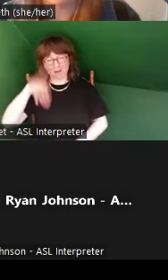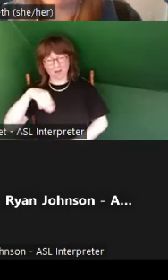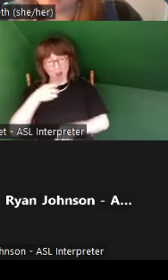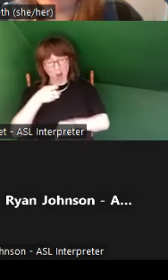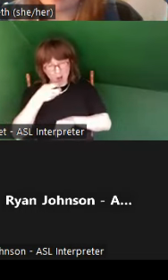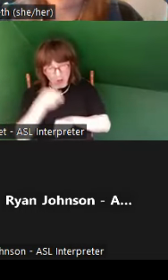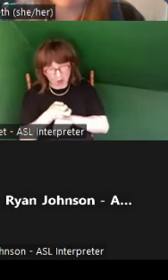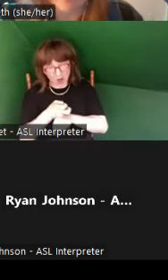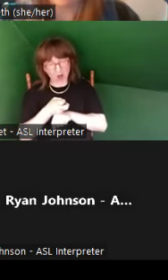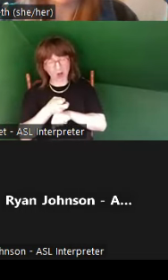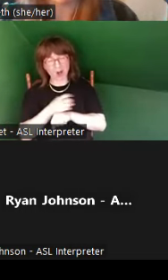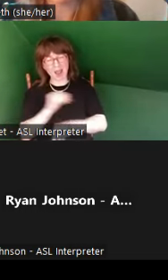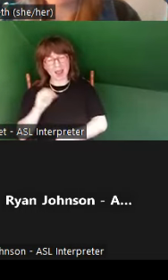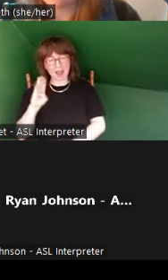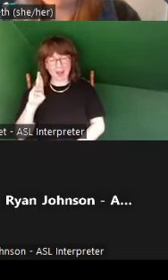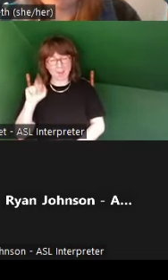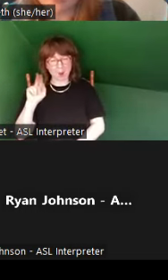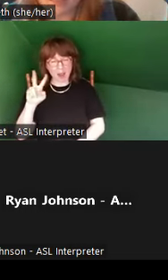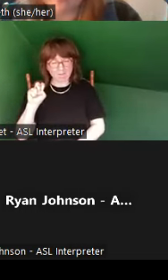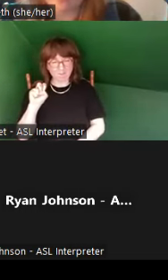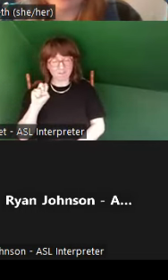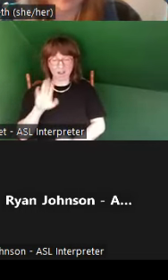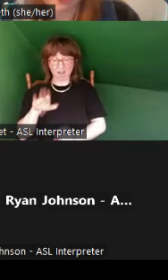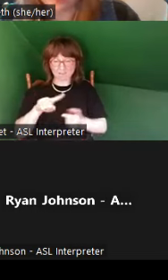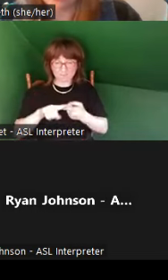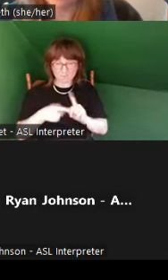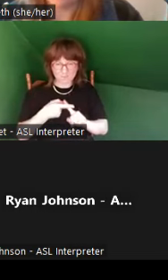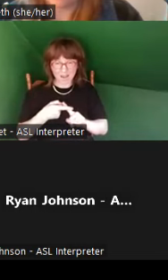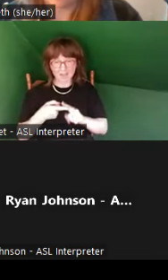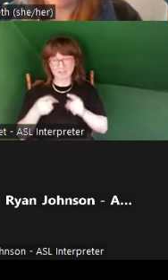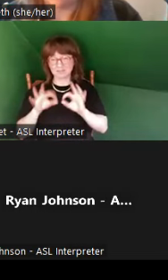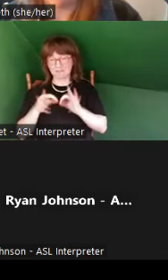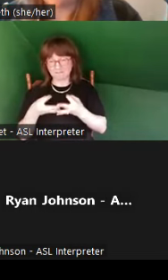out to their family, their friends, they reach out to police and clergy